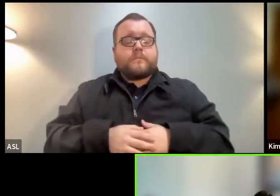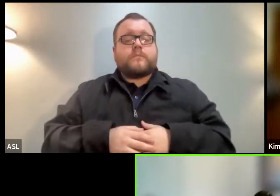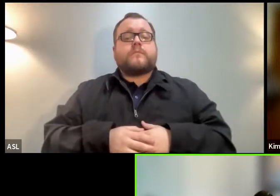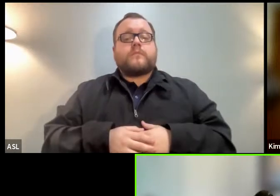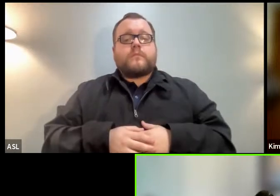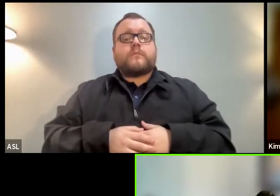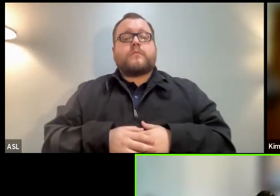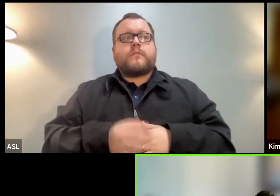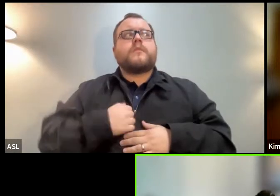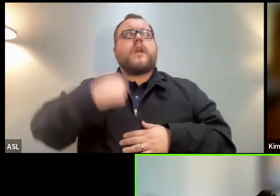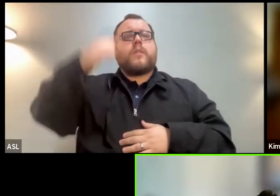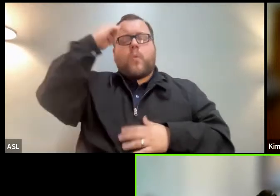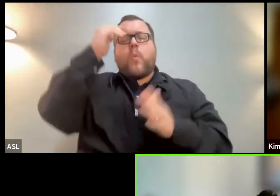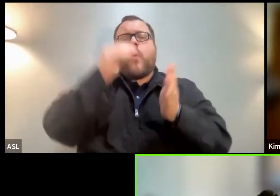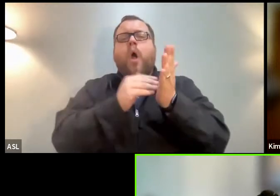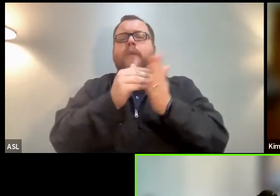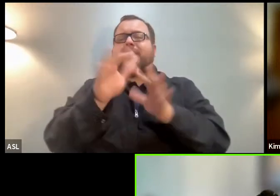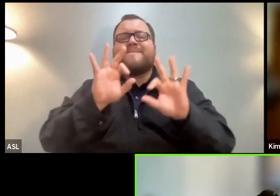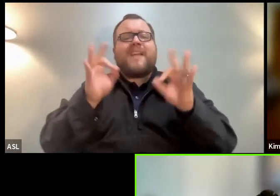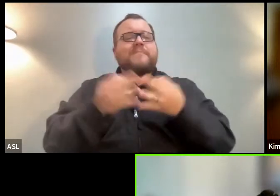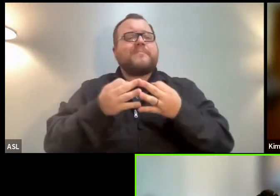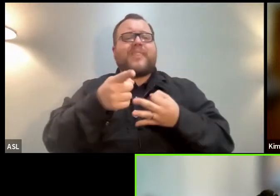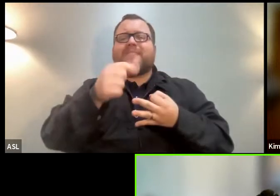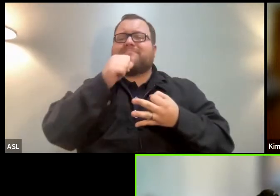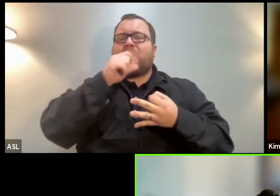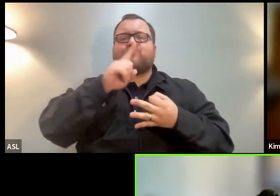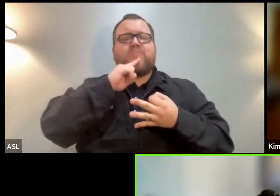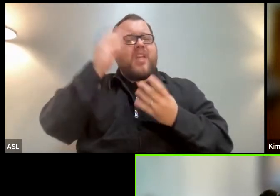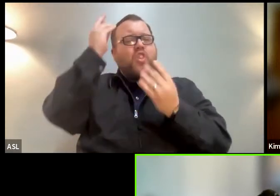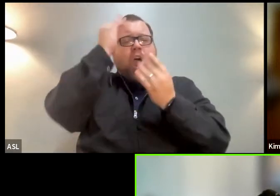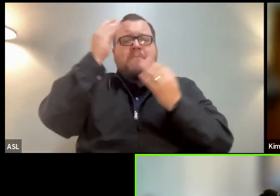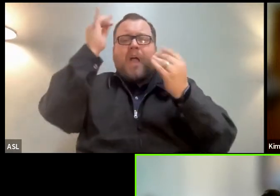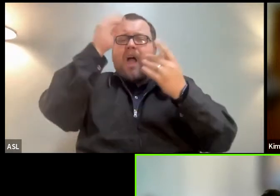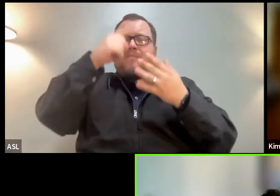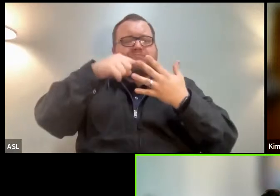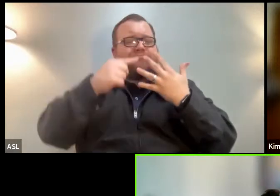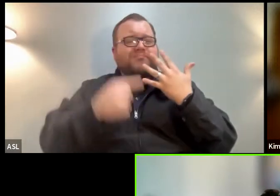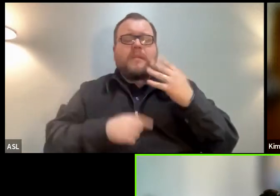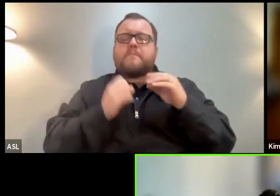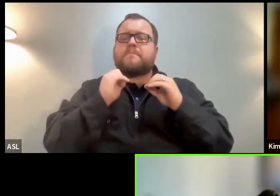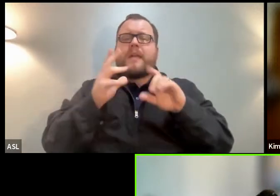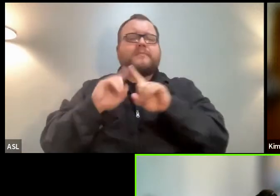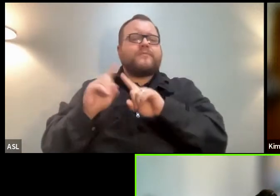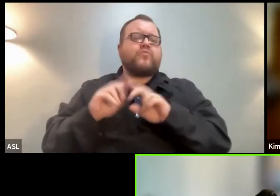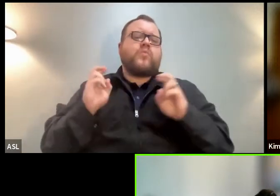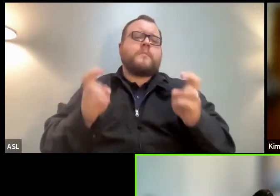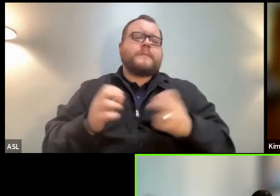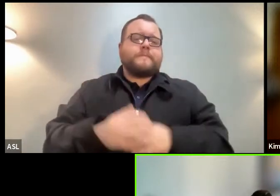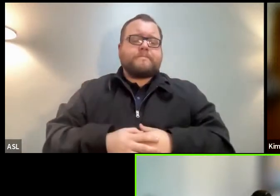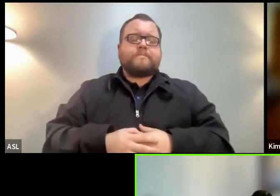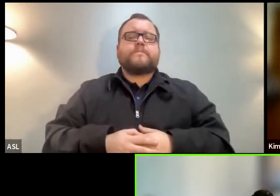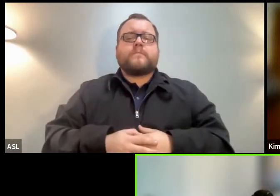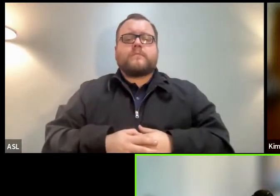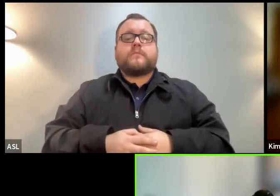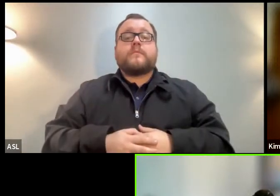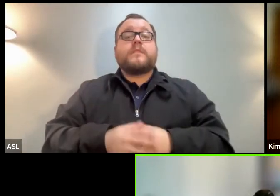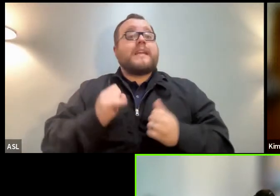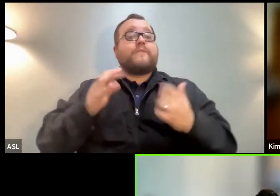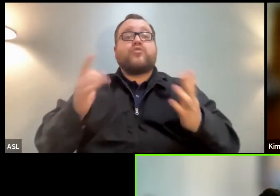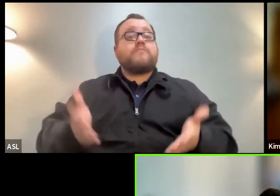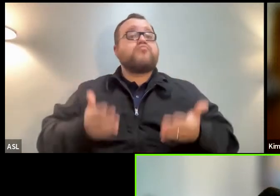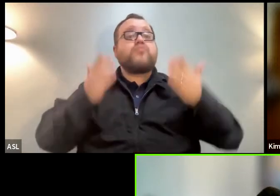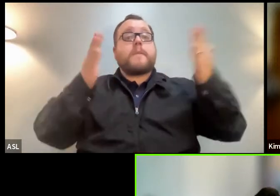times families just haven't thought about any of these topics or many of the topics. And so just bringing them